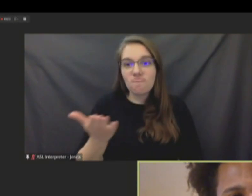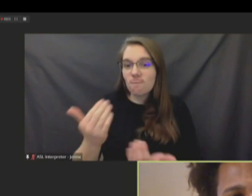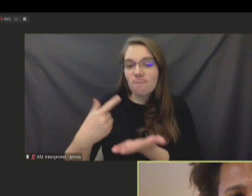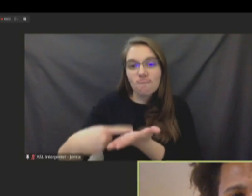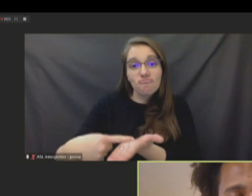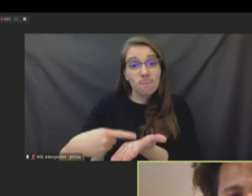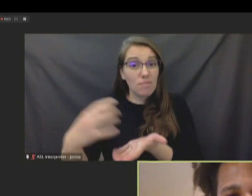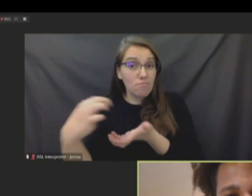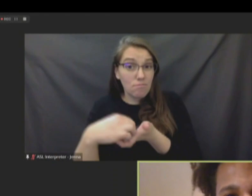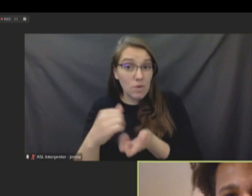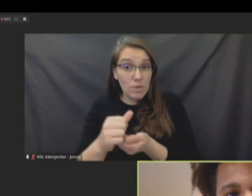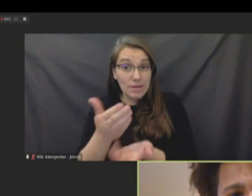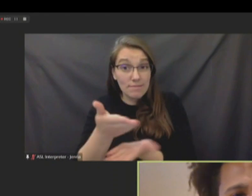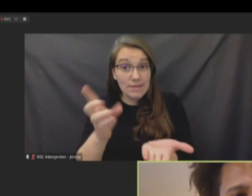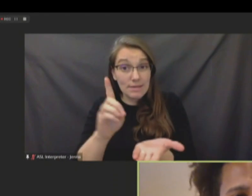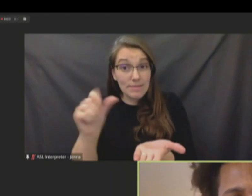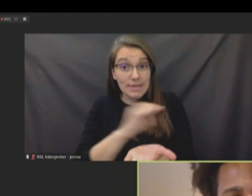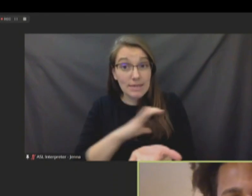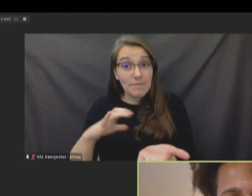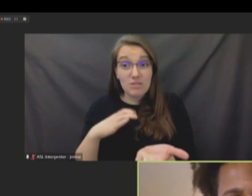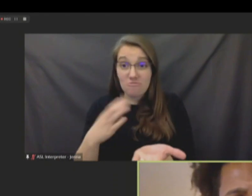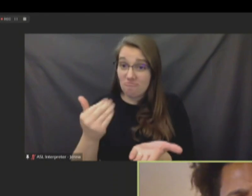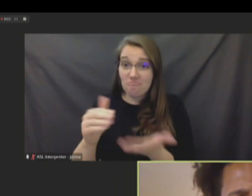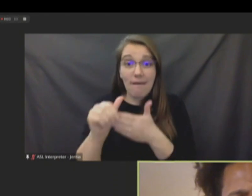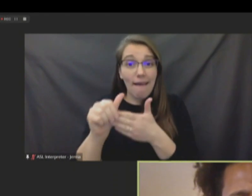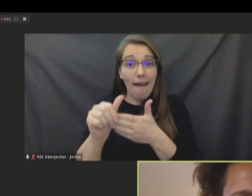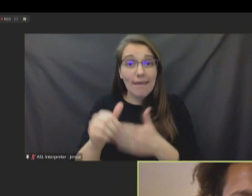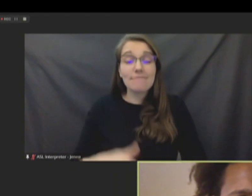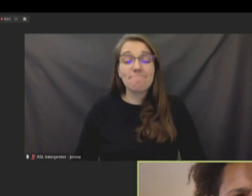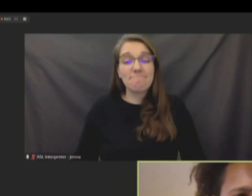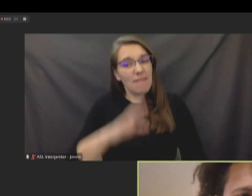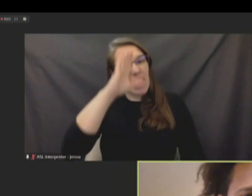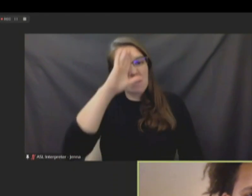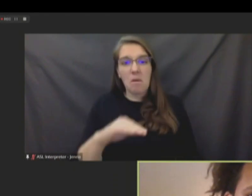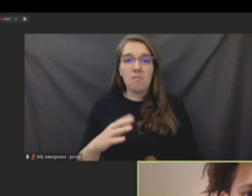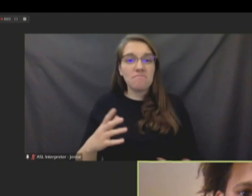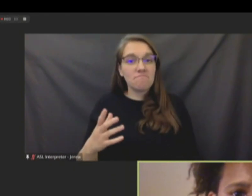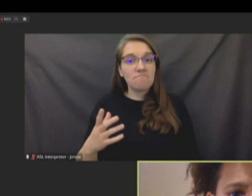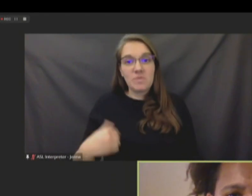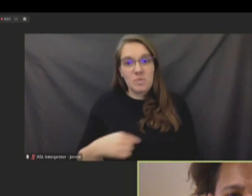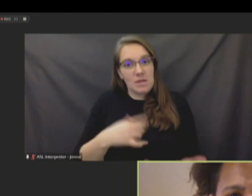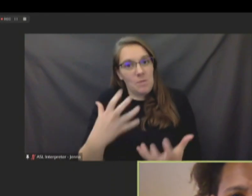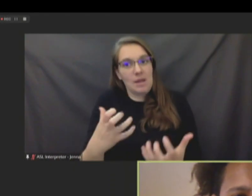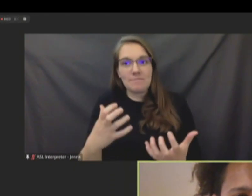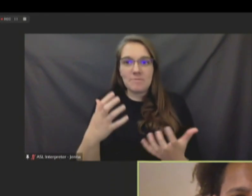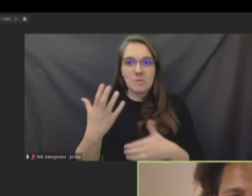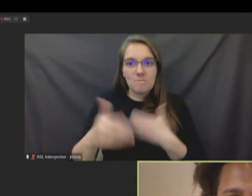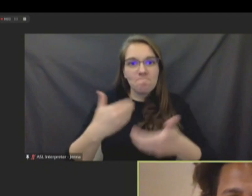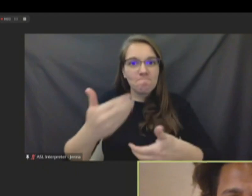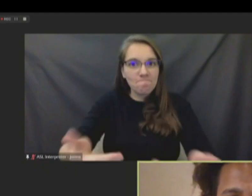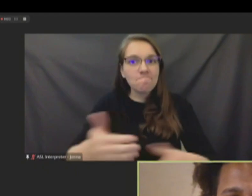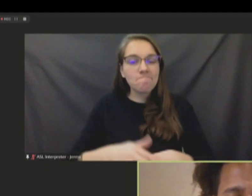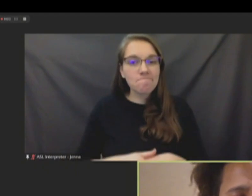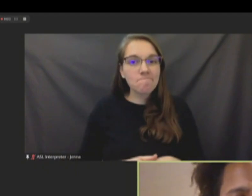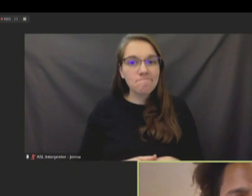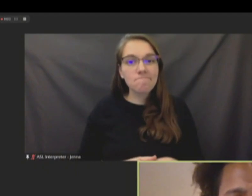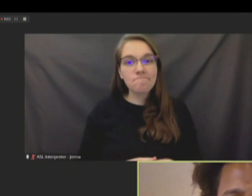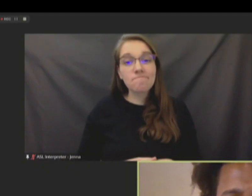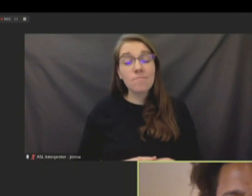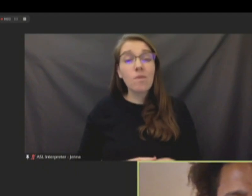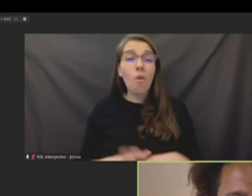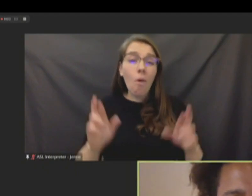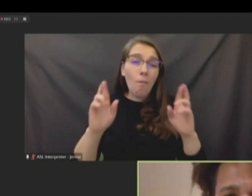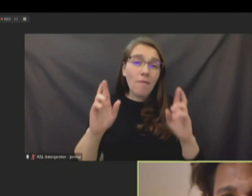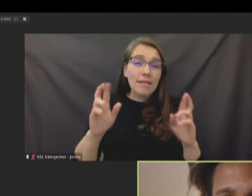Disabilities Commission as a guide, I know that this is something that we could continue to move forward with. And hopefully